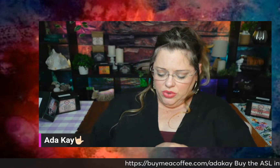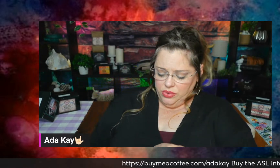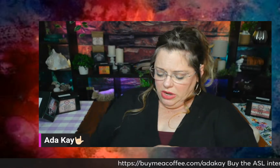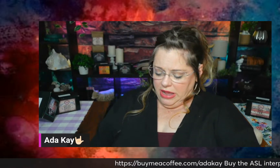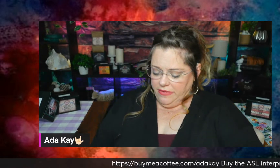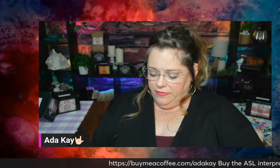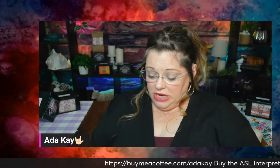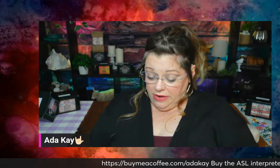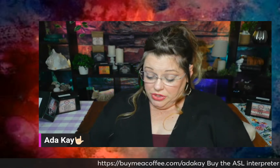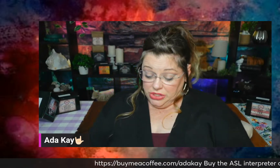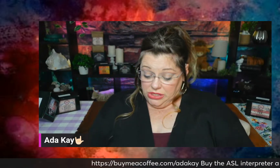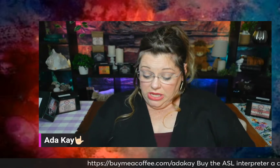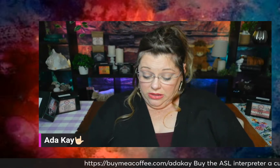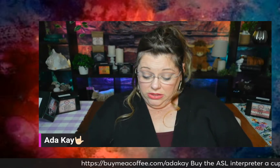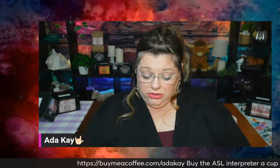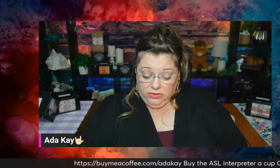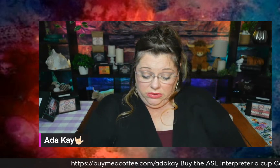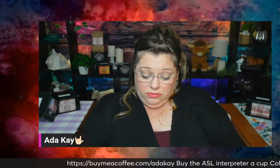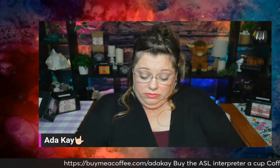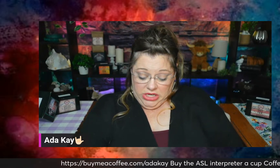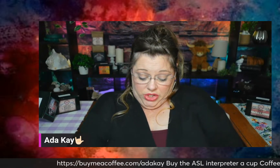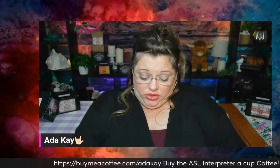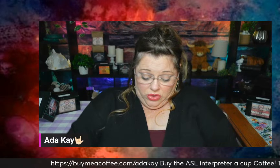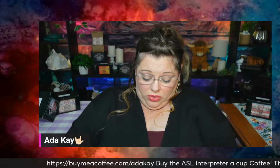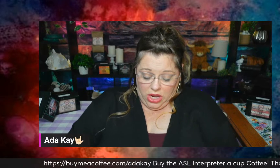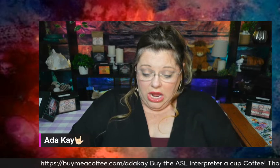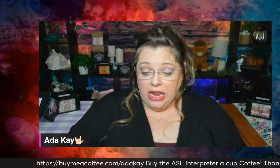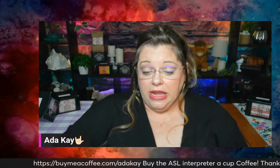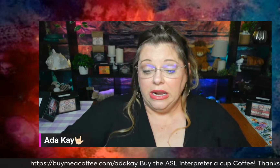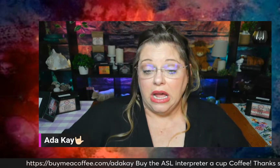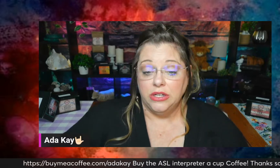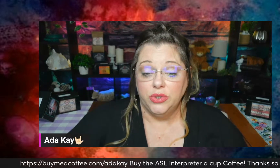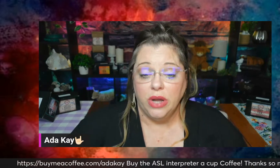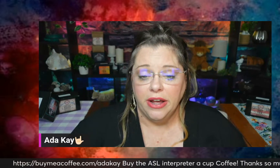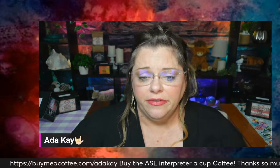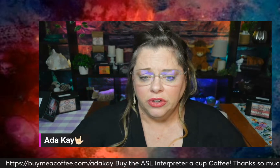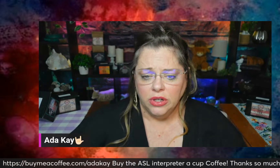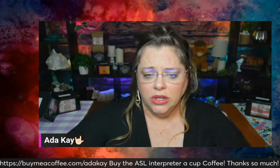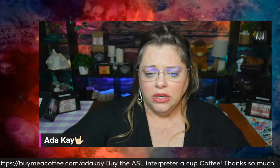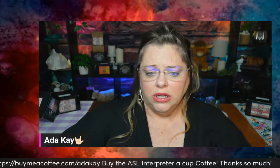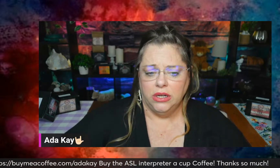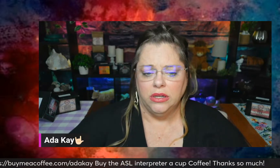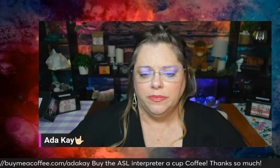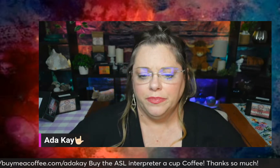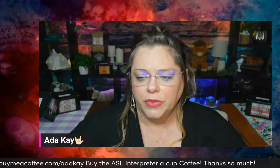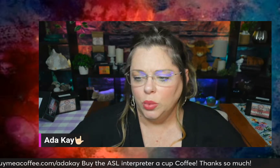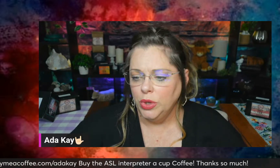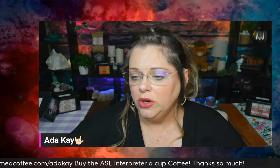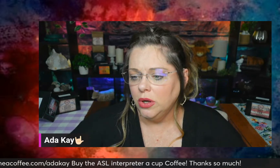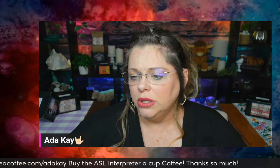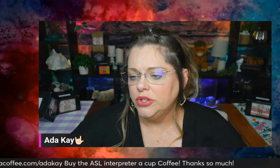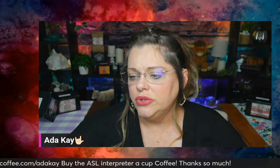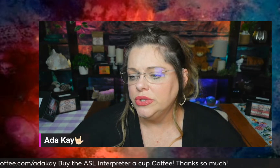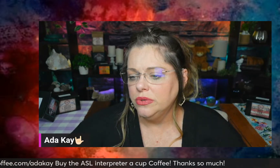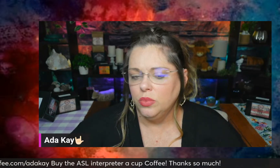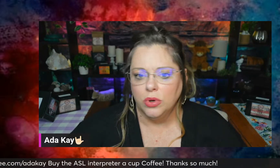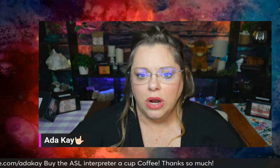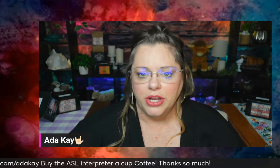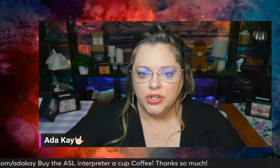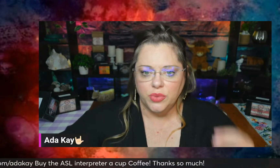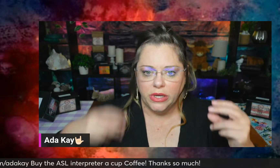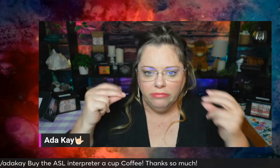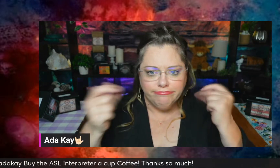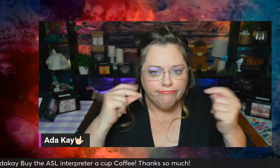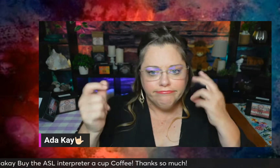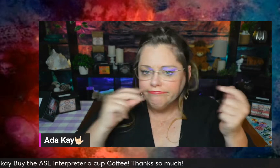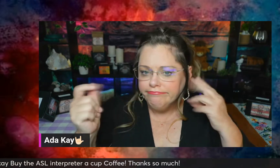I do have, ever since that little mini stroke I do have recall issues where I